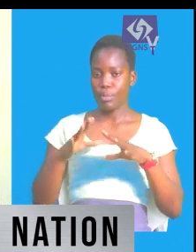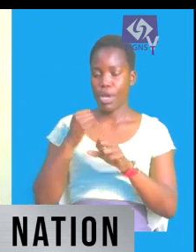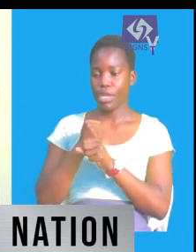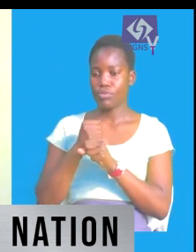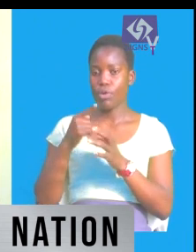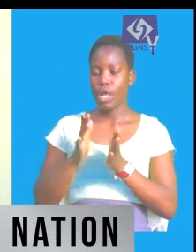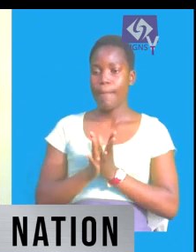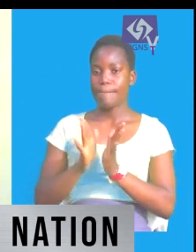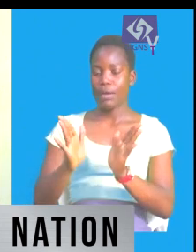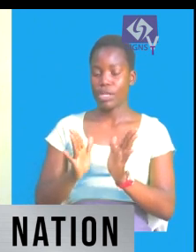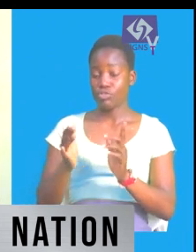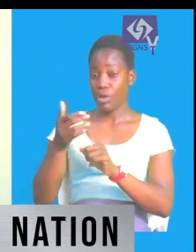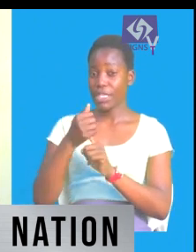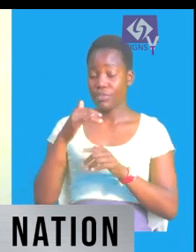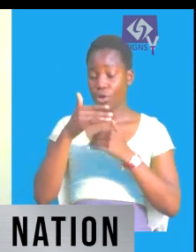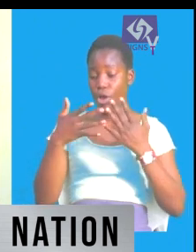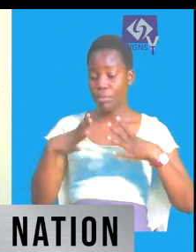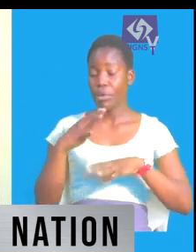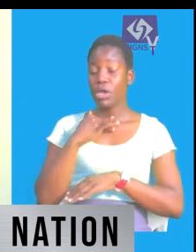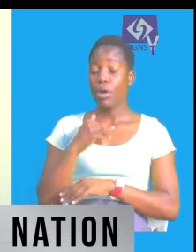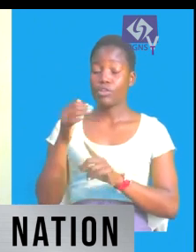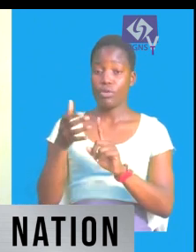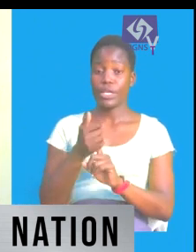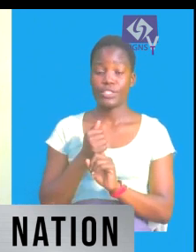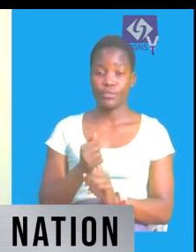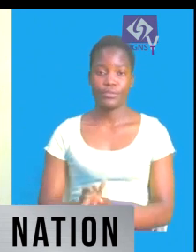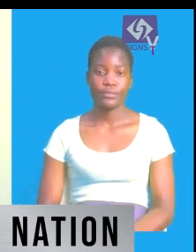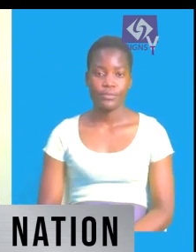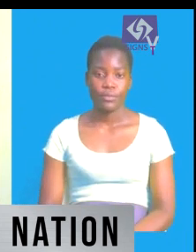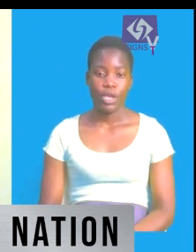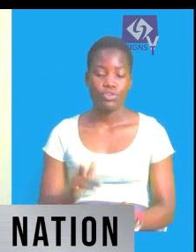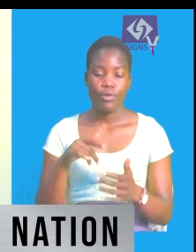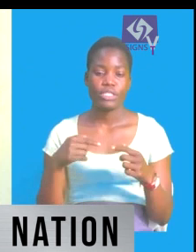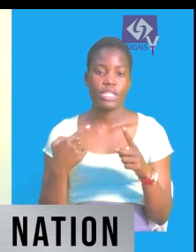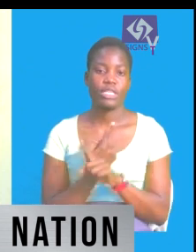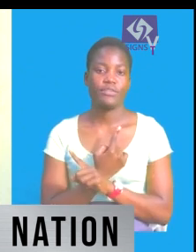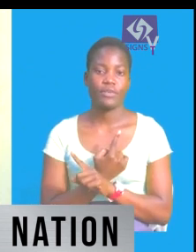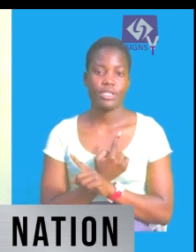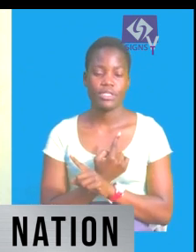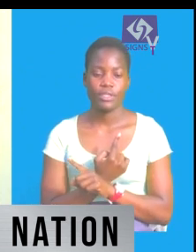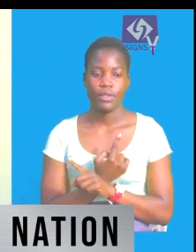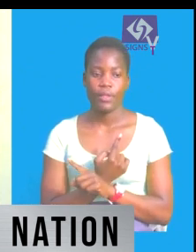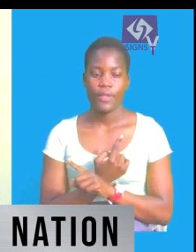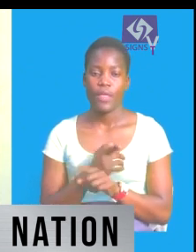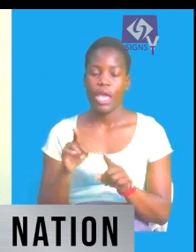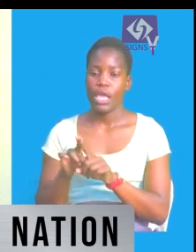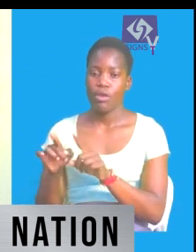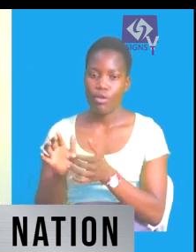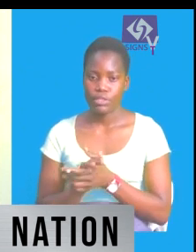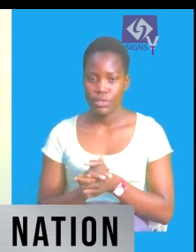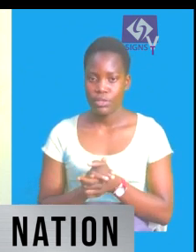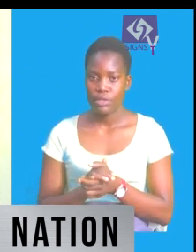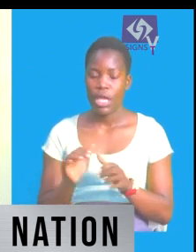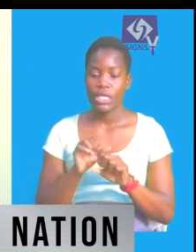to reach whoever they want to reach from the bottom. What is the difference? It's what does